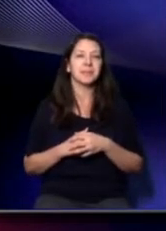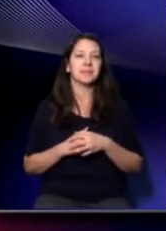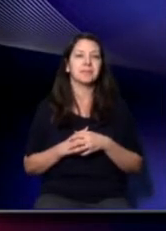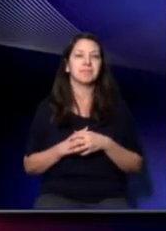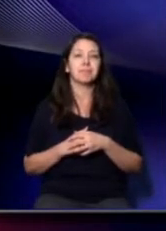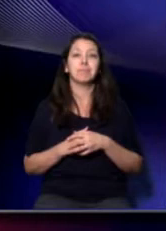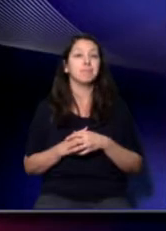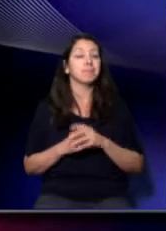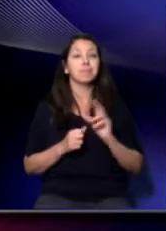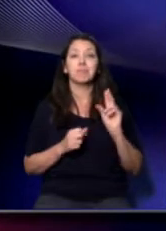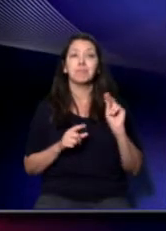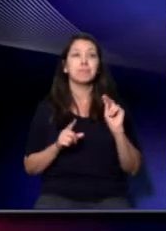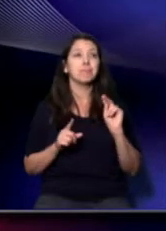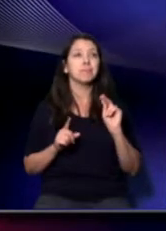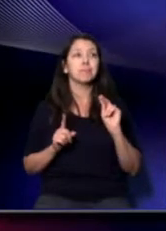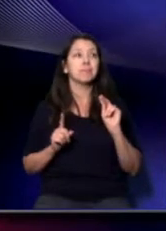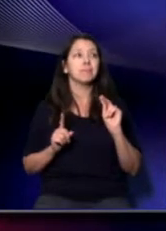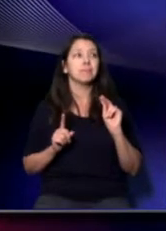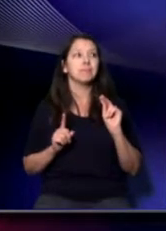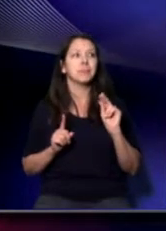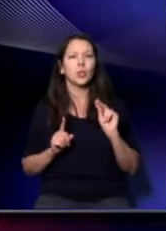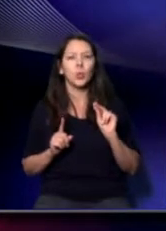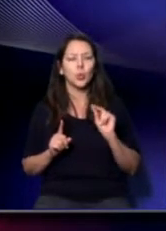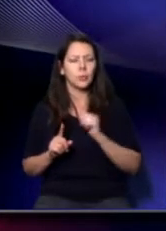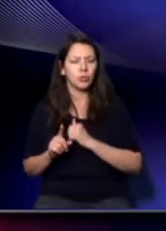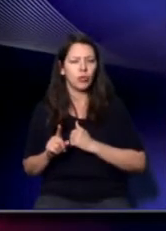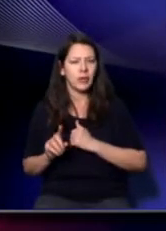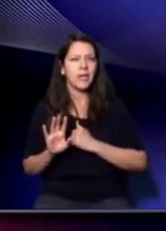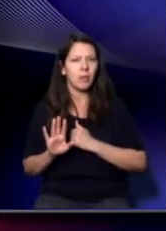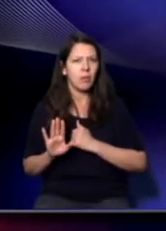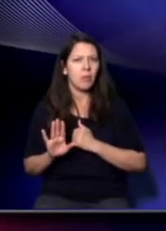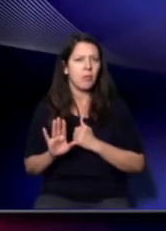No. No, I'm sorry. I just have one.